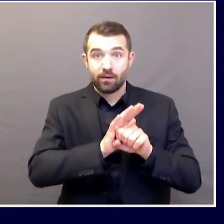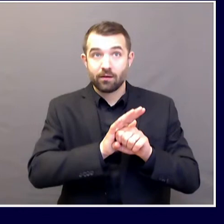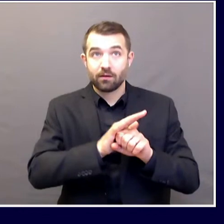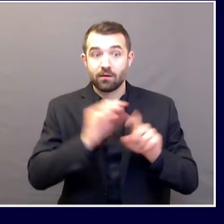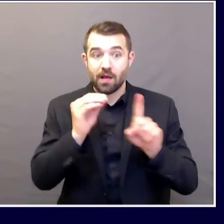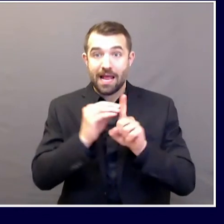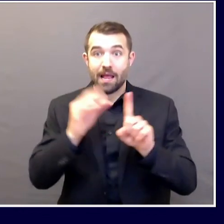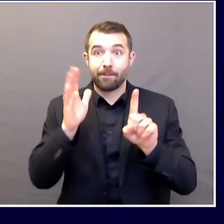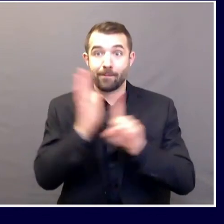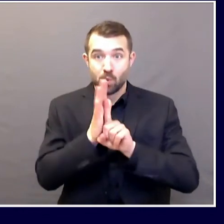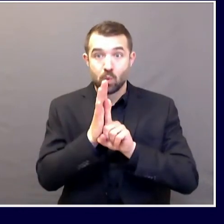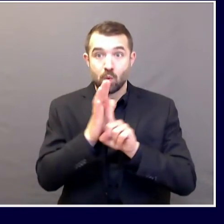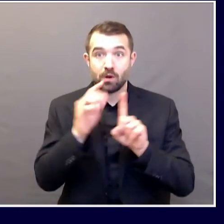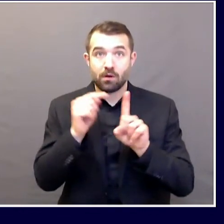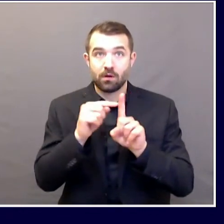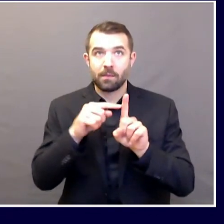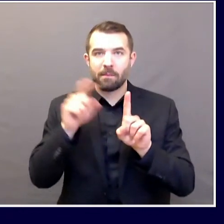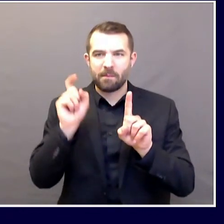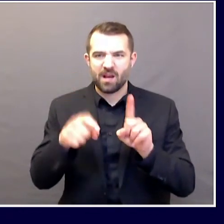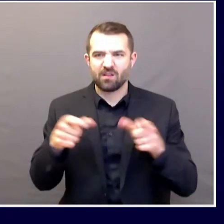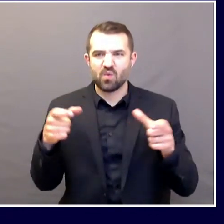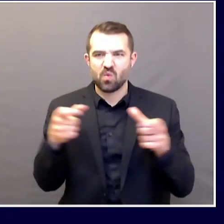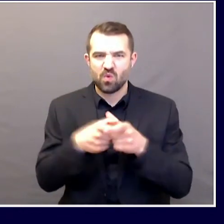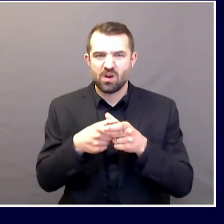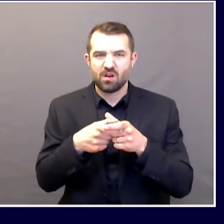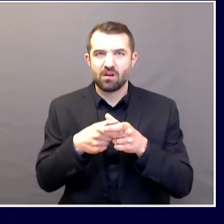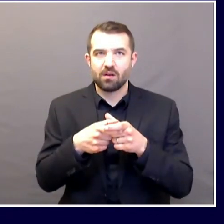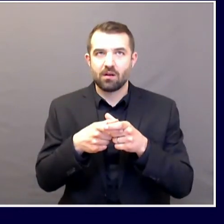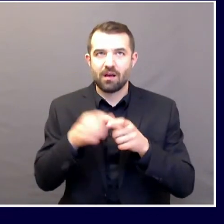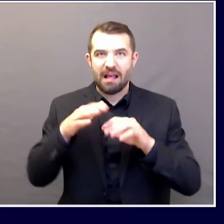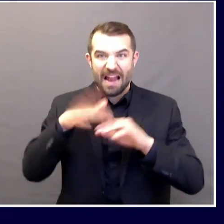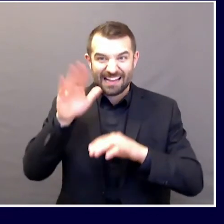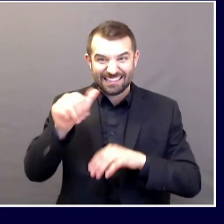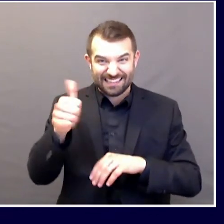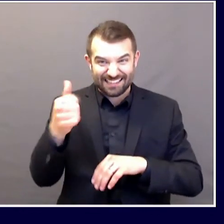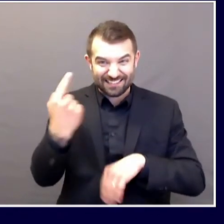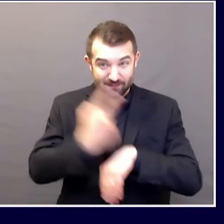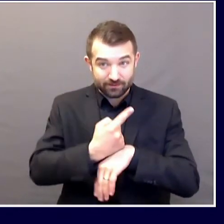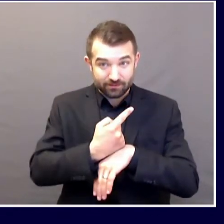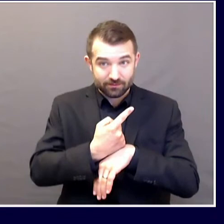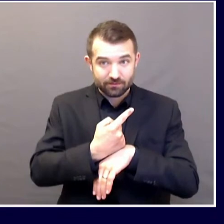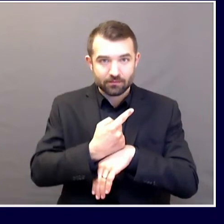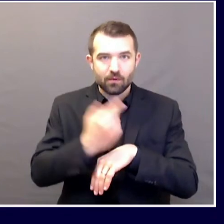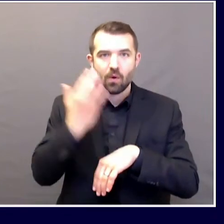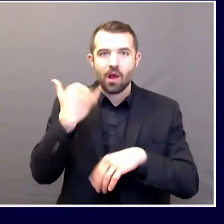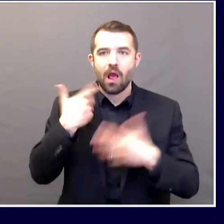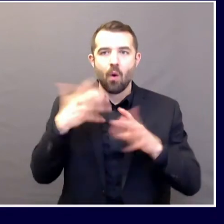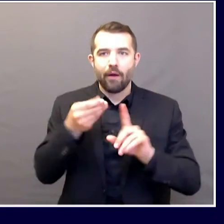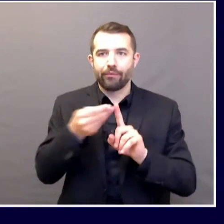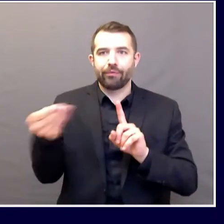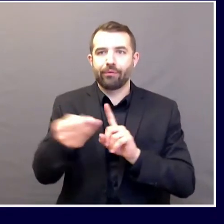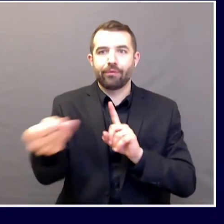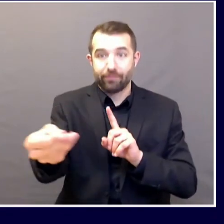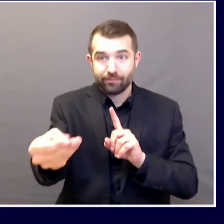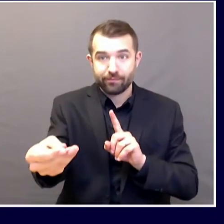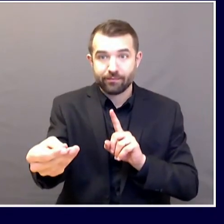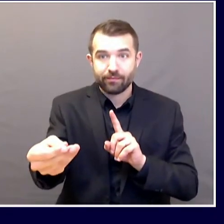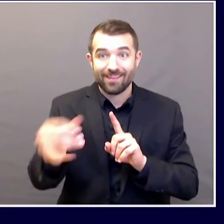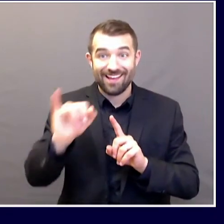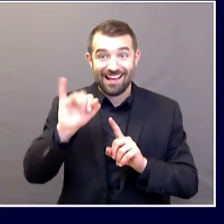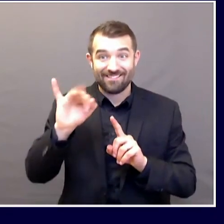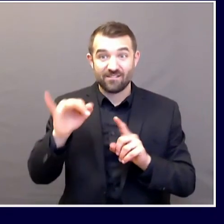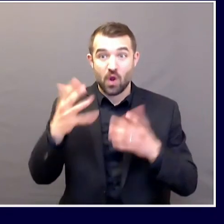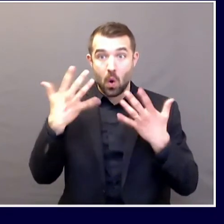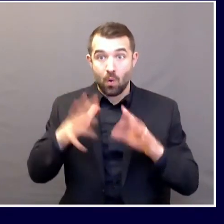10 days to make sure that they don't infect anybody. But if you've been fully vaccinated,